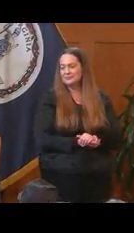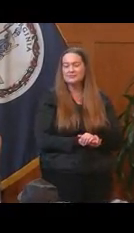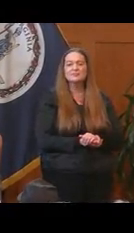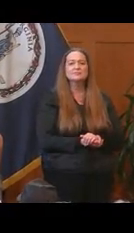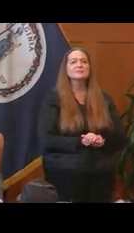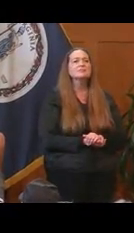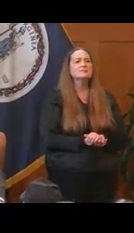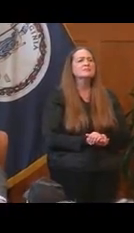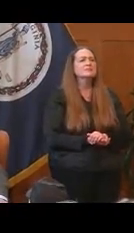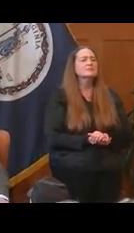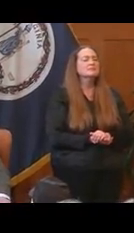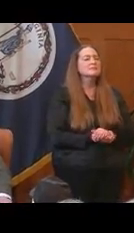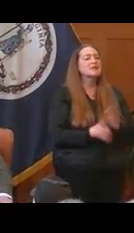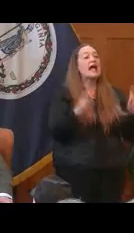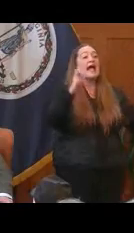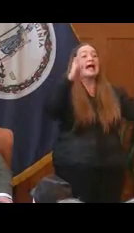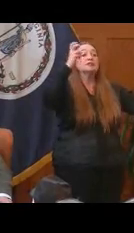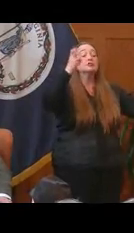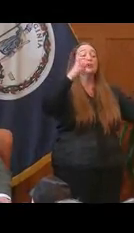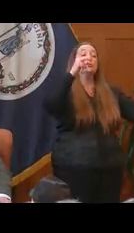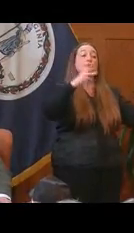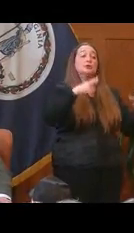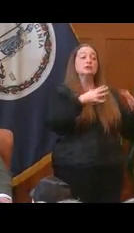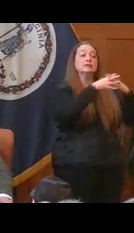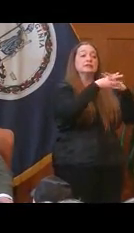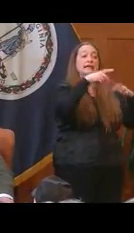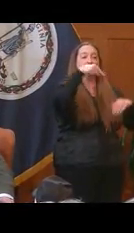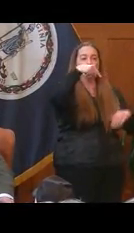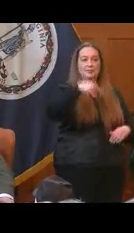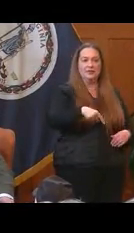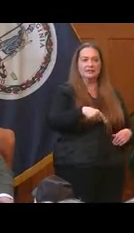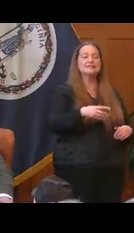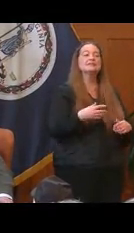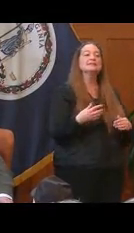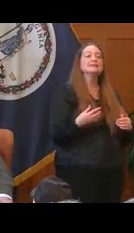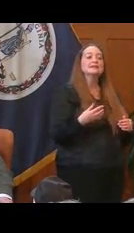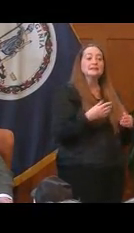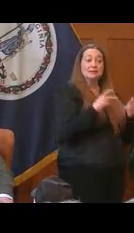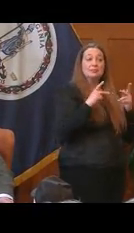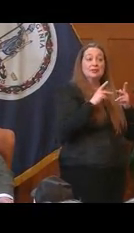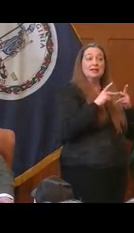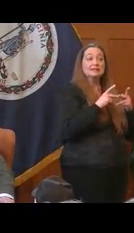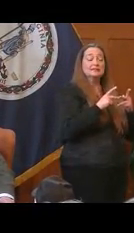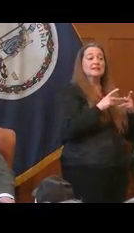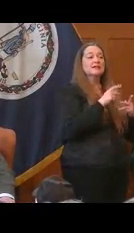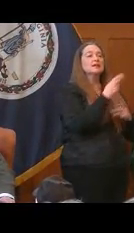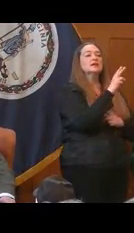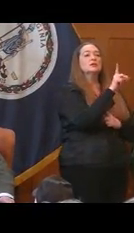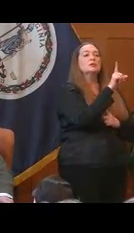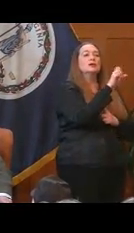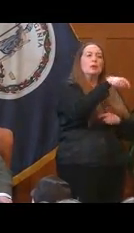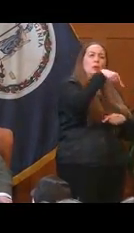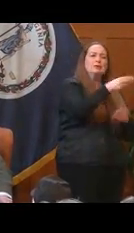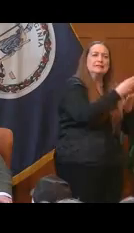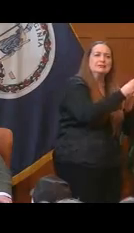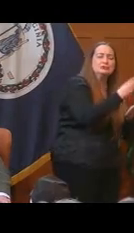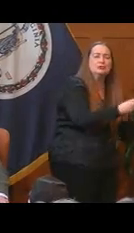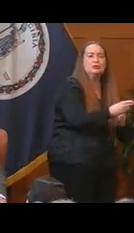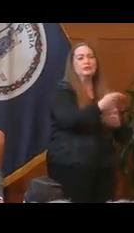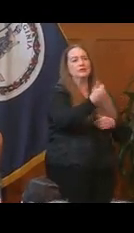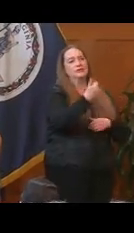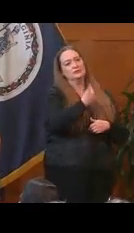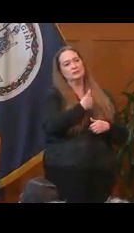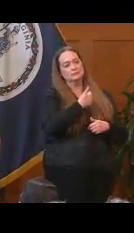And then to quote the founder of this institution who wrote, "We hold these truths to be self-evident that all men are created equal and endowed by their Creator with